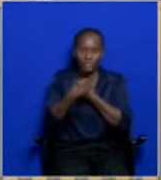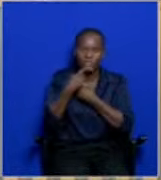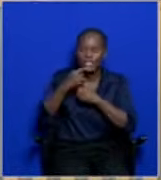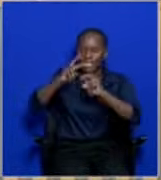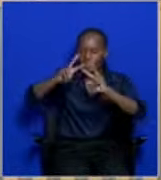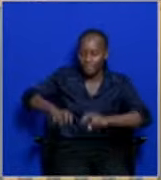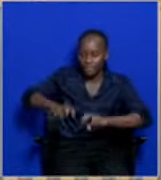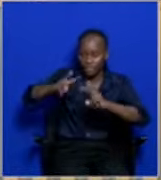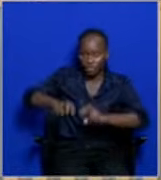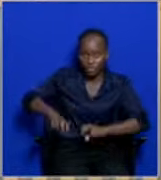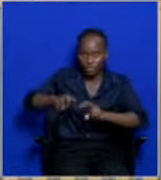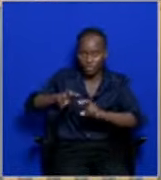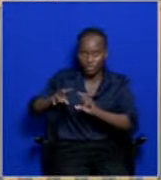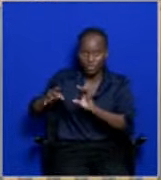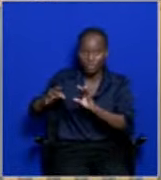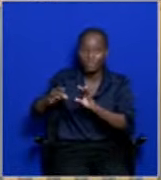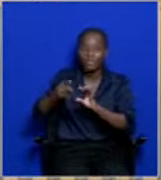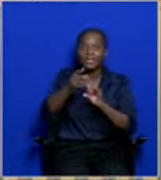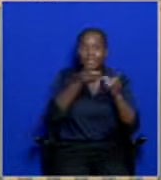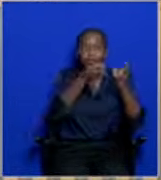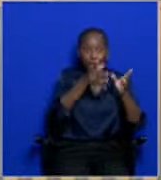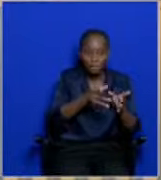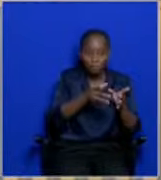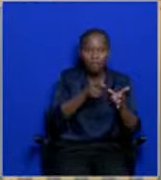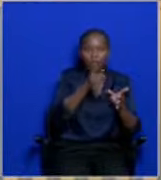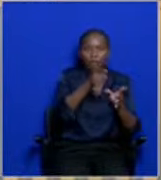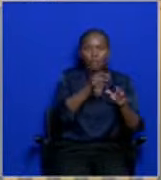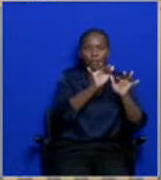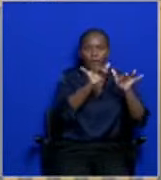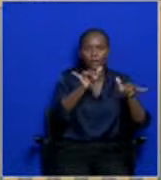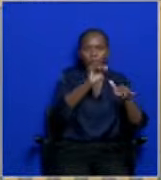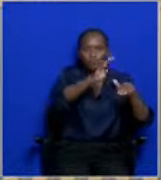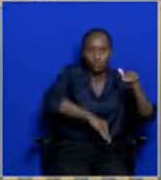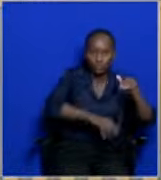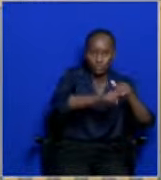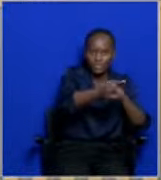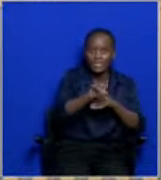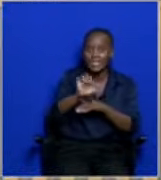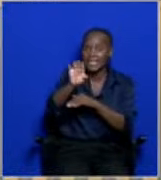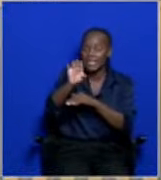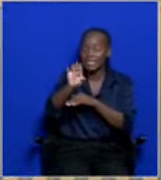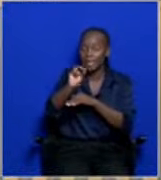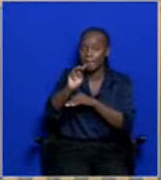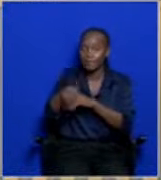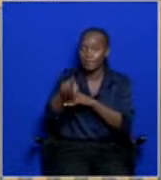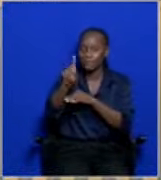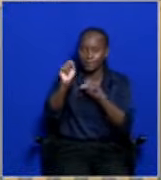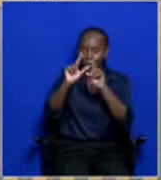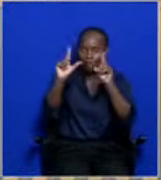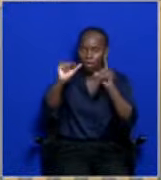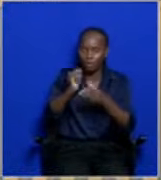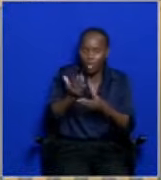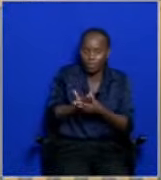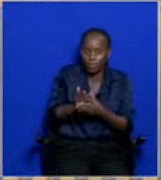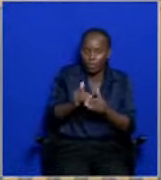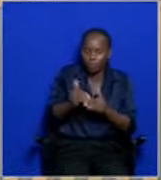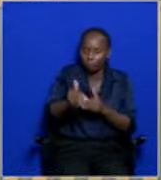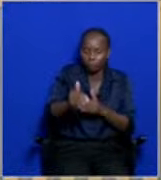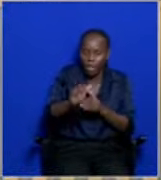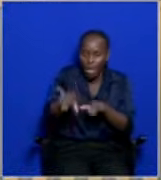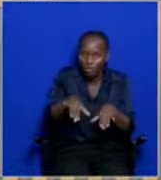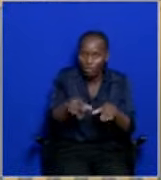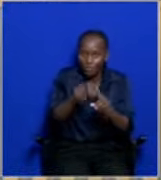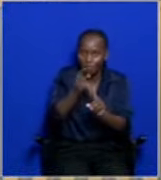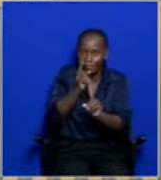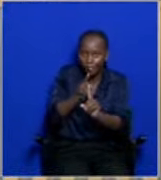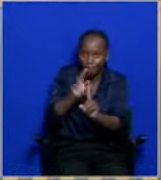Prosecution's instructions. EMPD was aware of this case, however, no action was taken against these members departmentally.